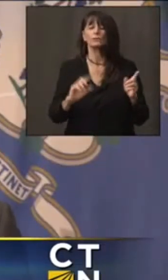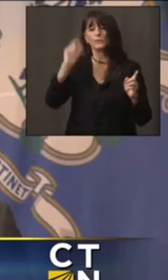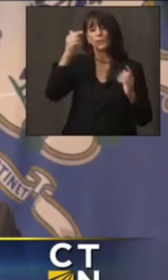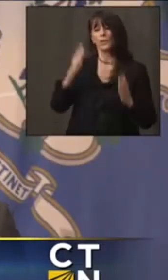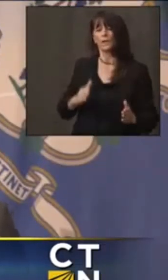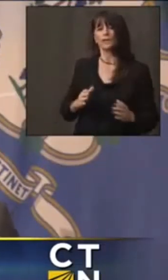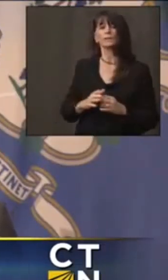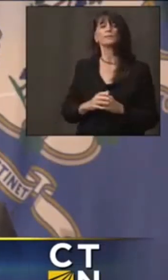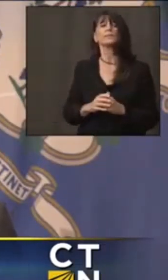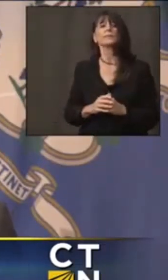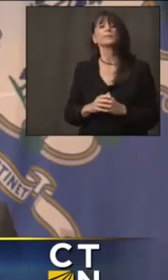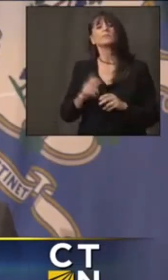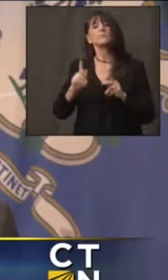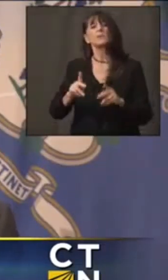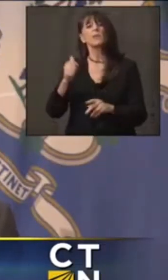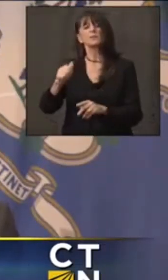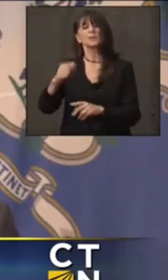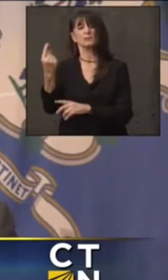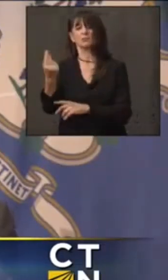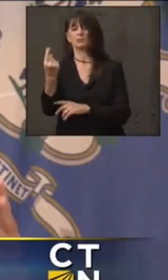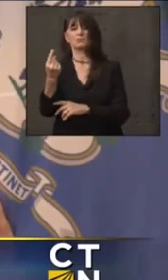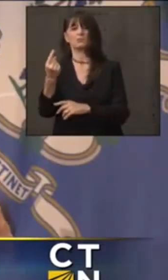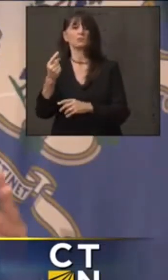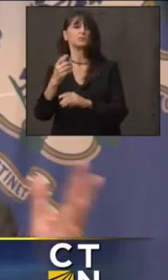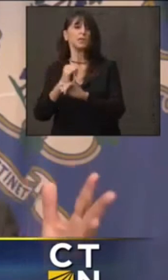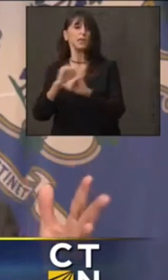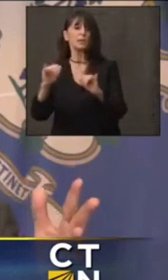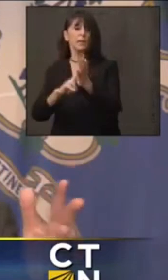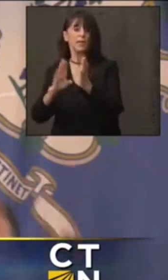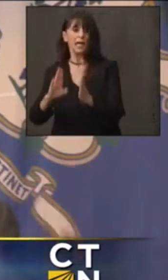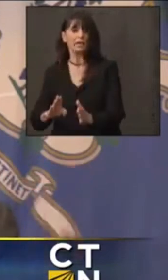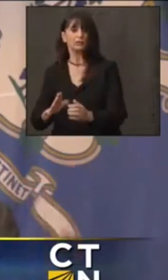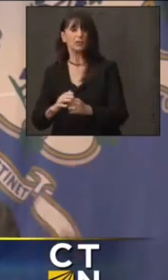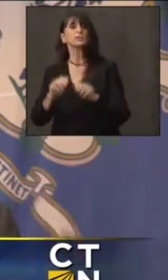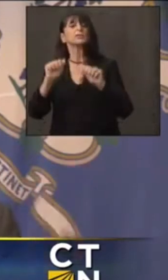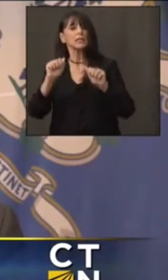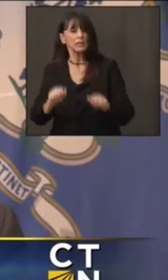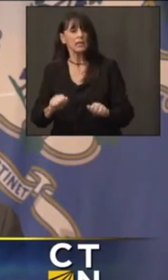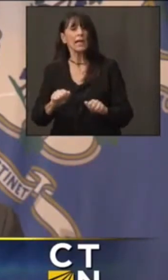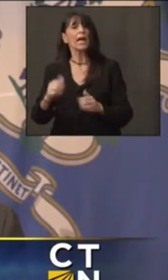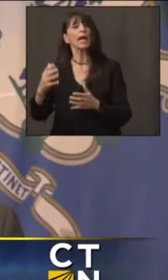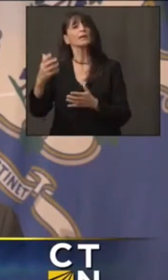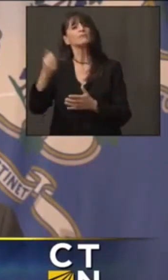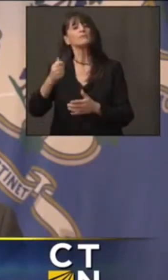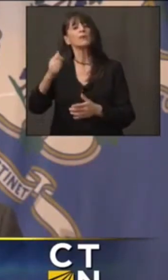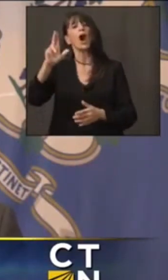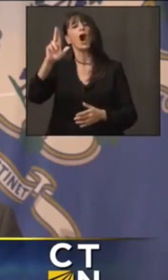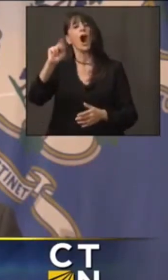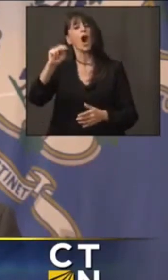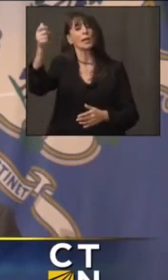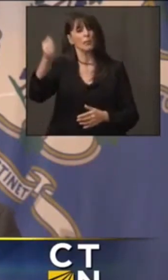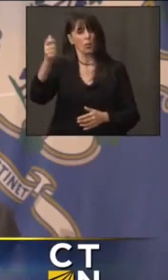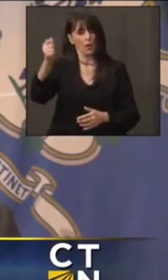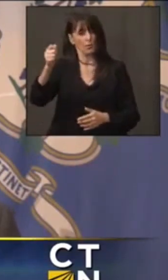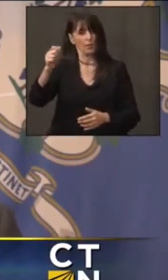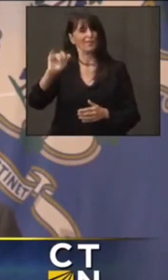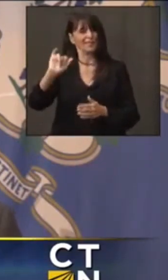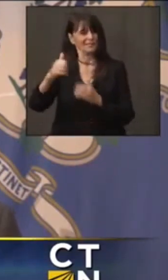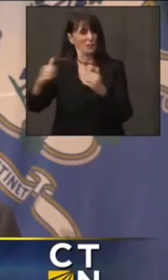proprietors, those PUA, are all eligible to get their unemployment. So these are for folks that